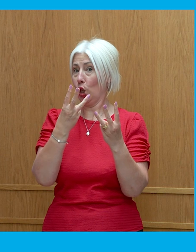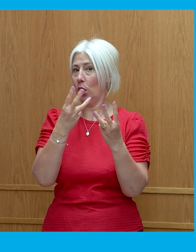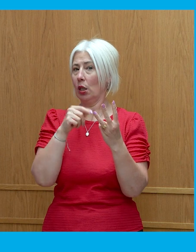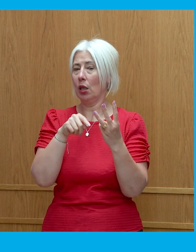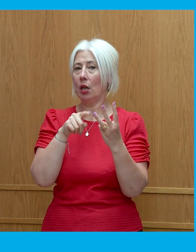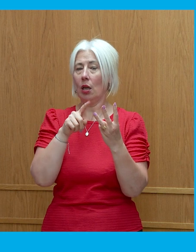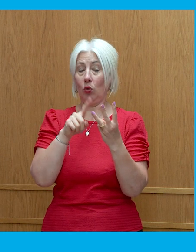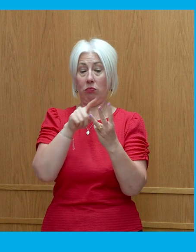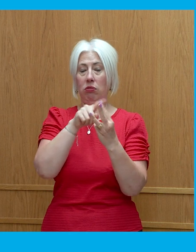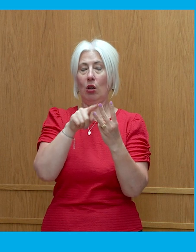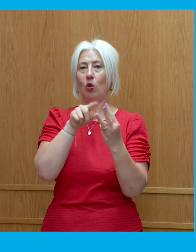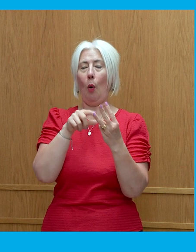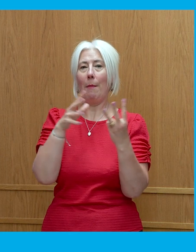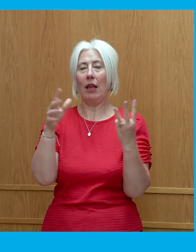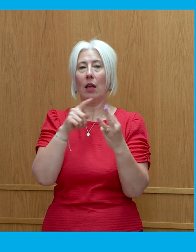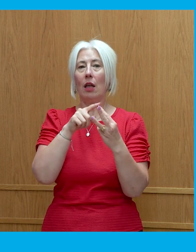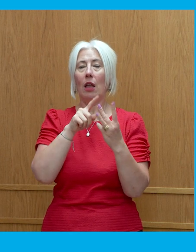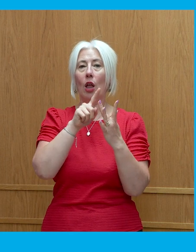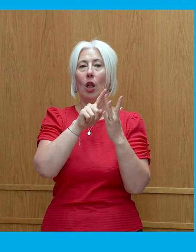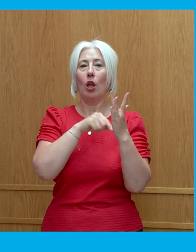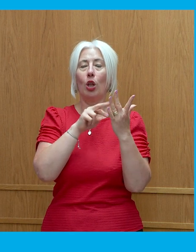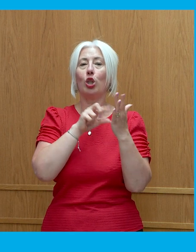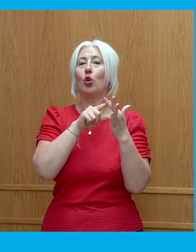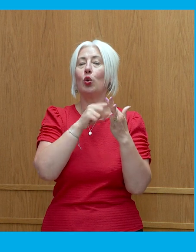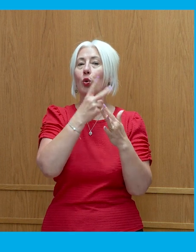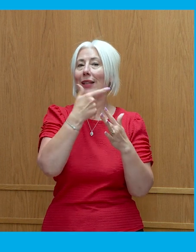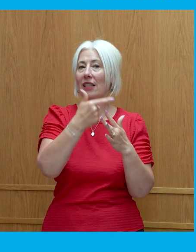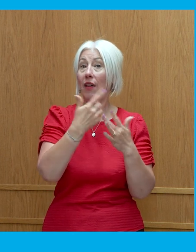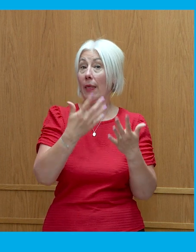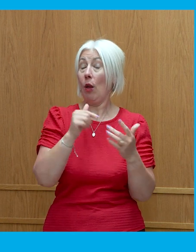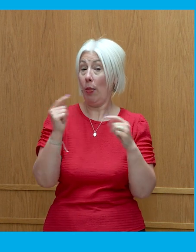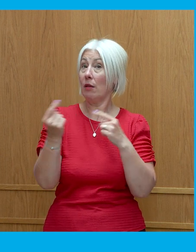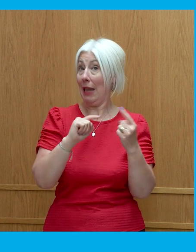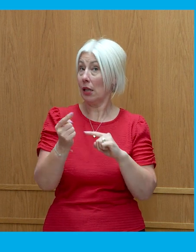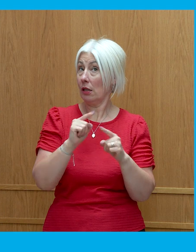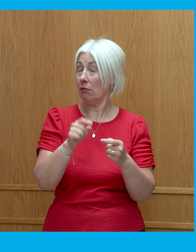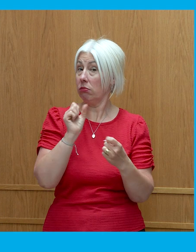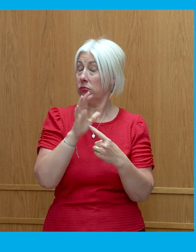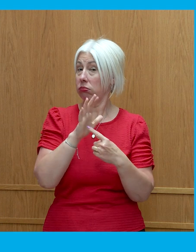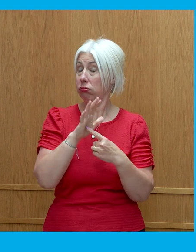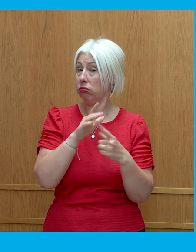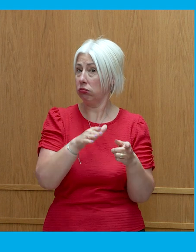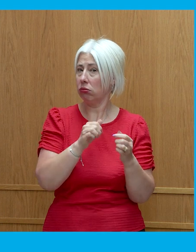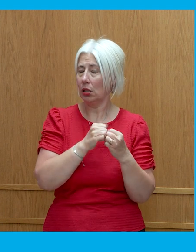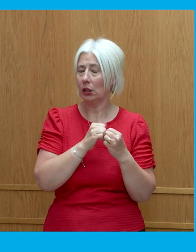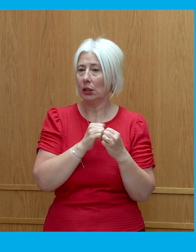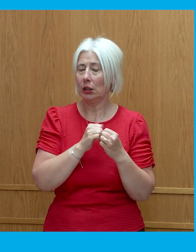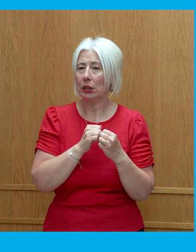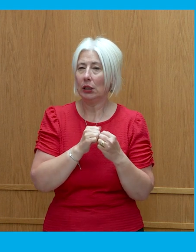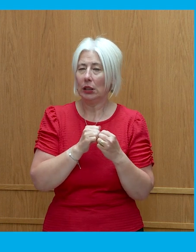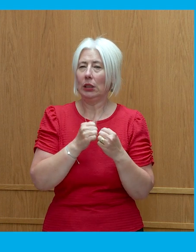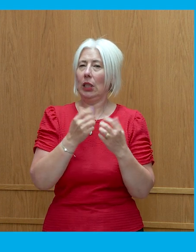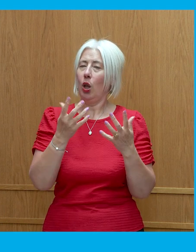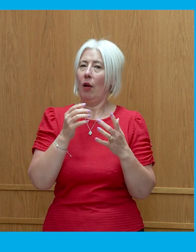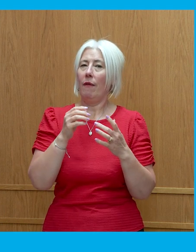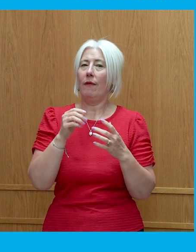bookended, right? So June 27th, debates now matter. That there were a sizable percentage